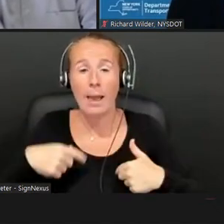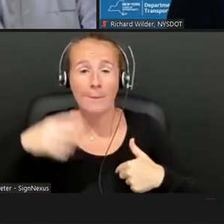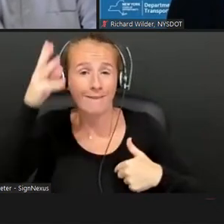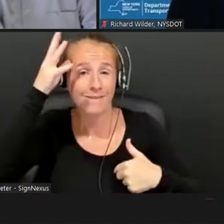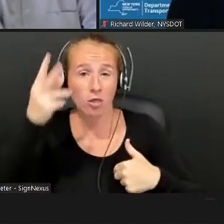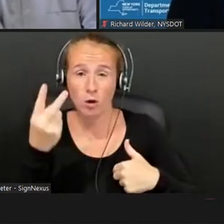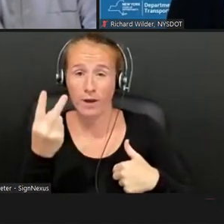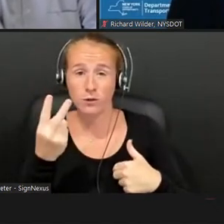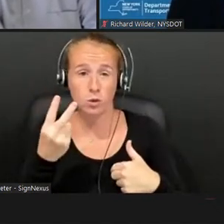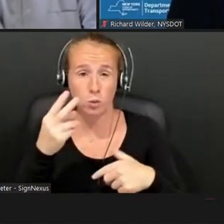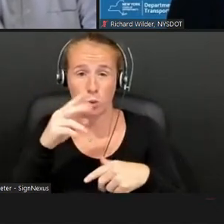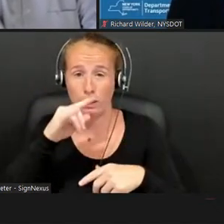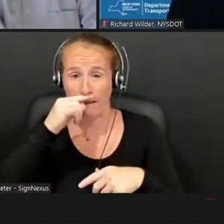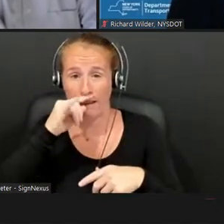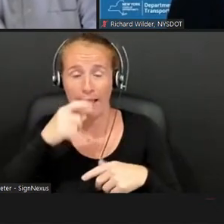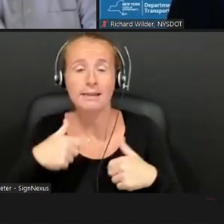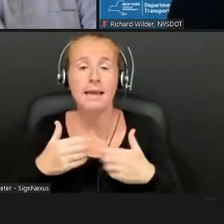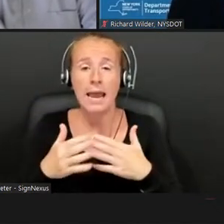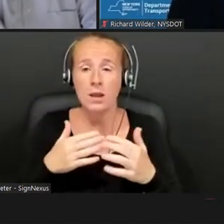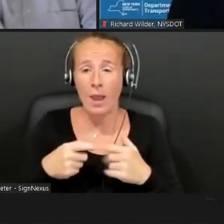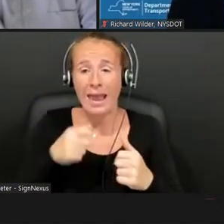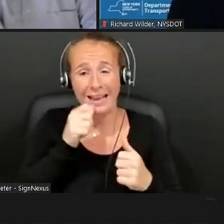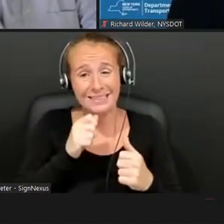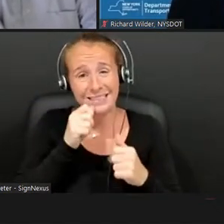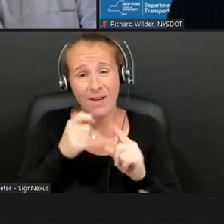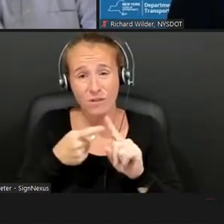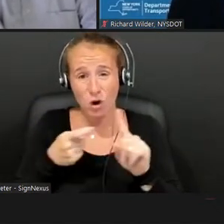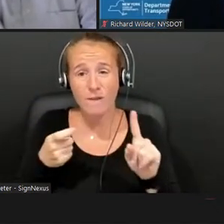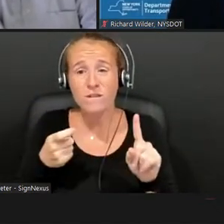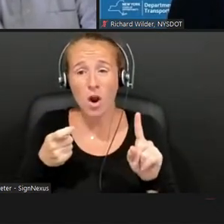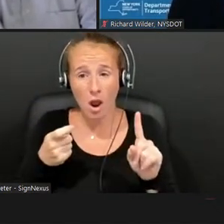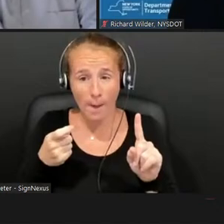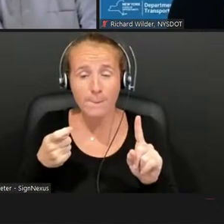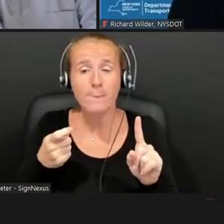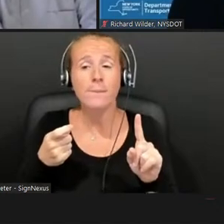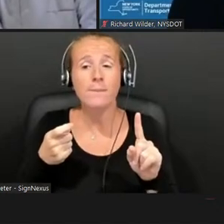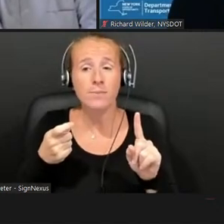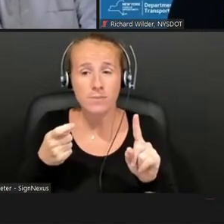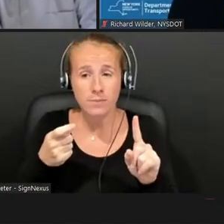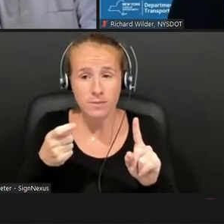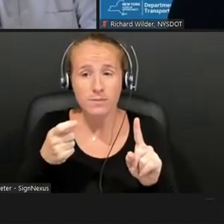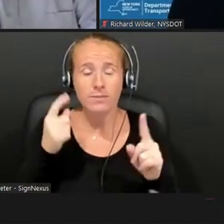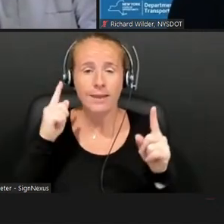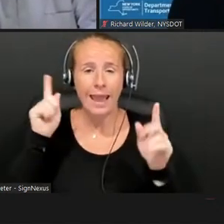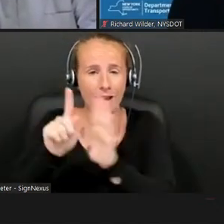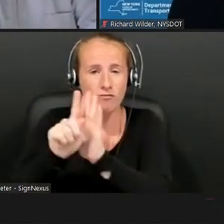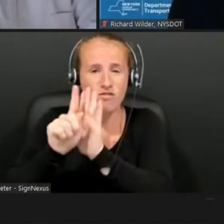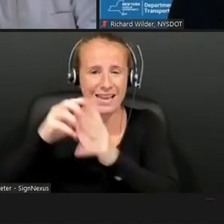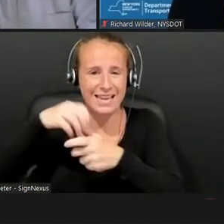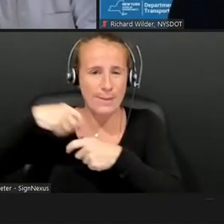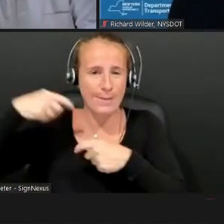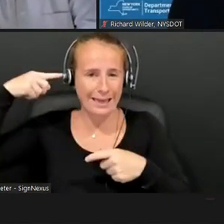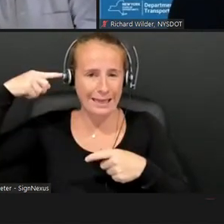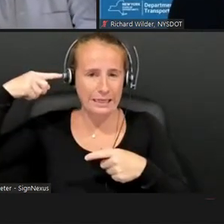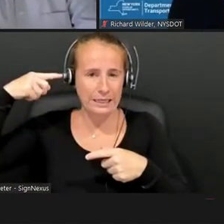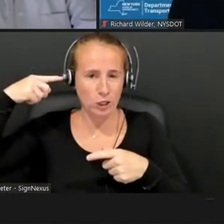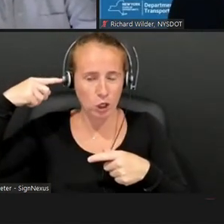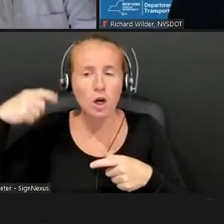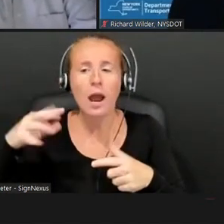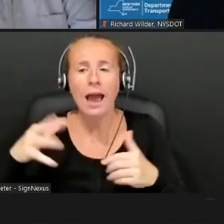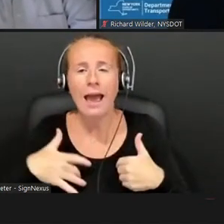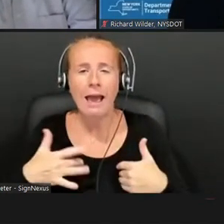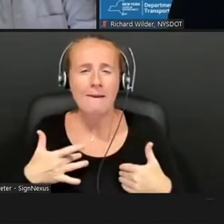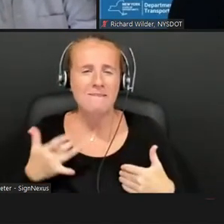two um I am and I suffer from a debilitating uh tinnitus which is basically ringing in my ears I feel like I have a a train